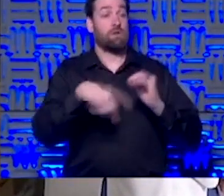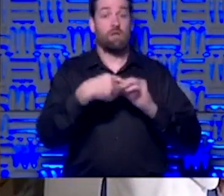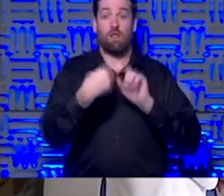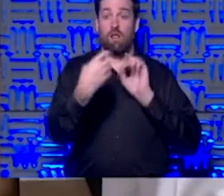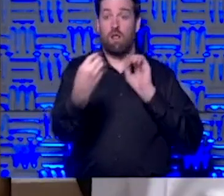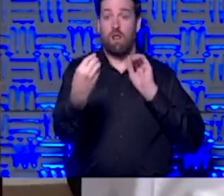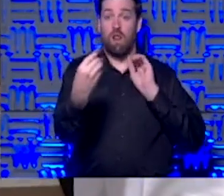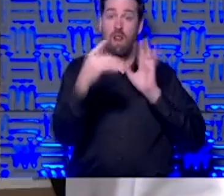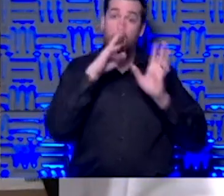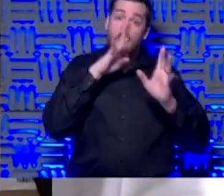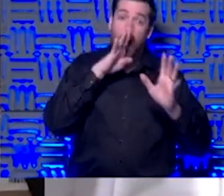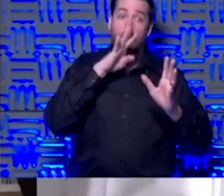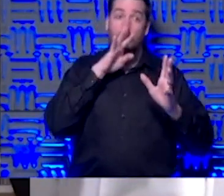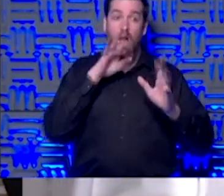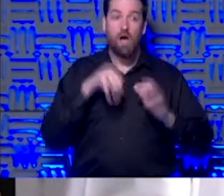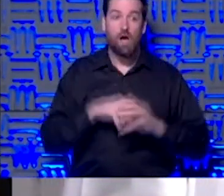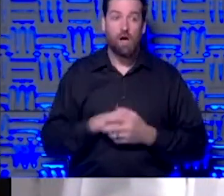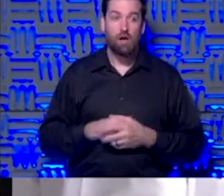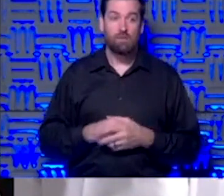other,